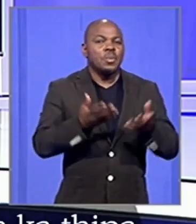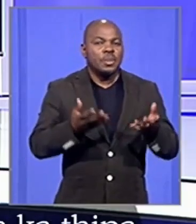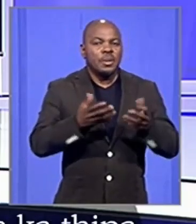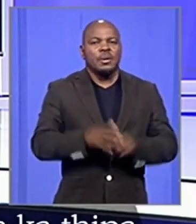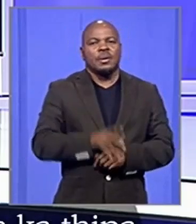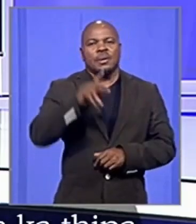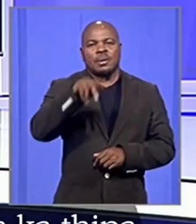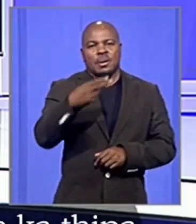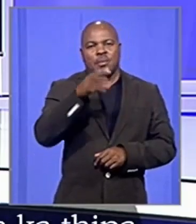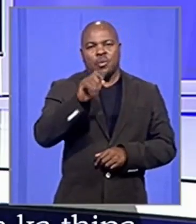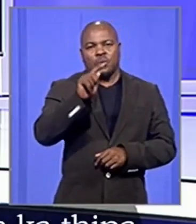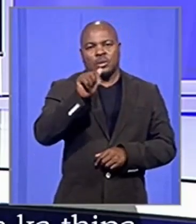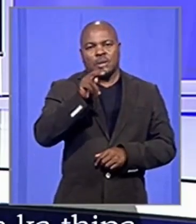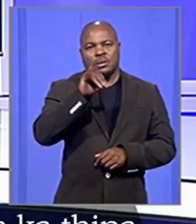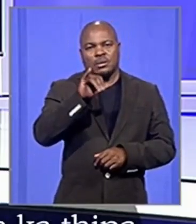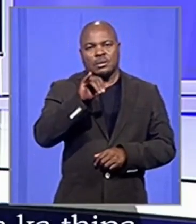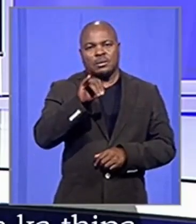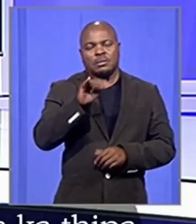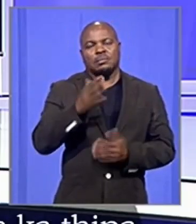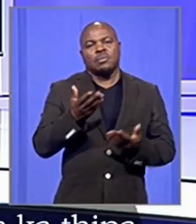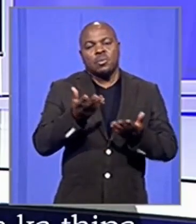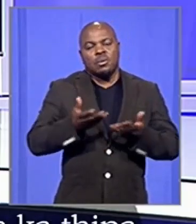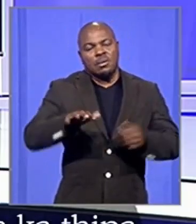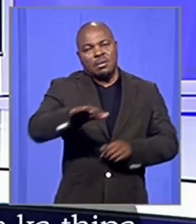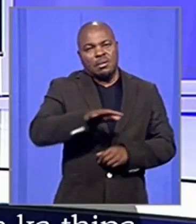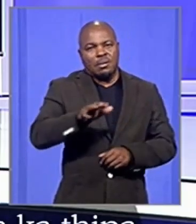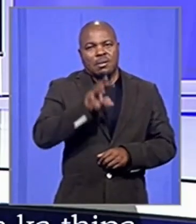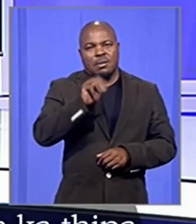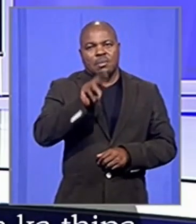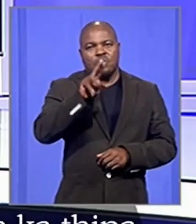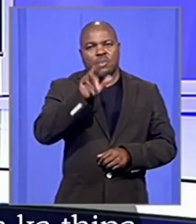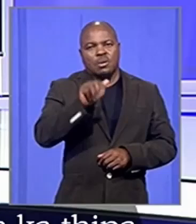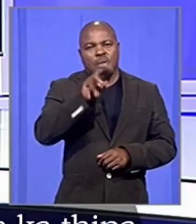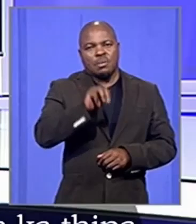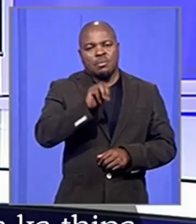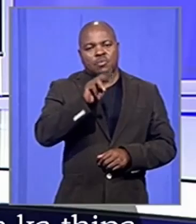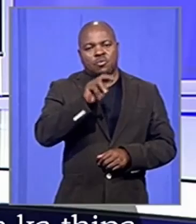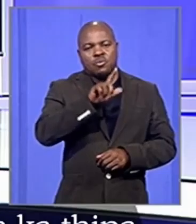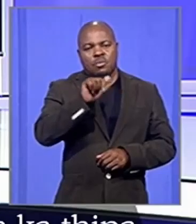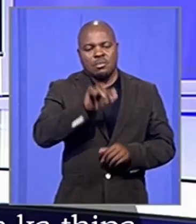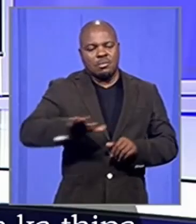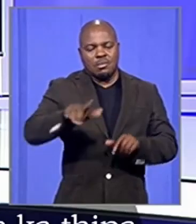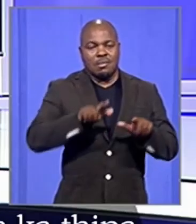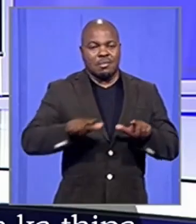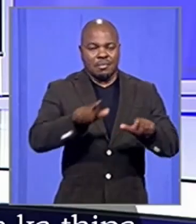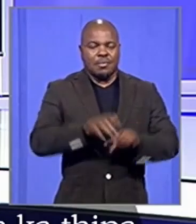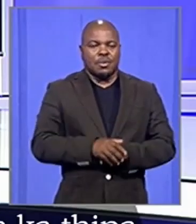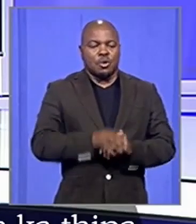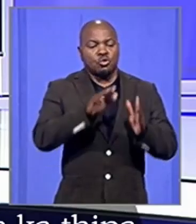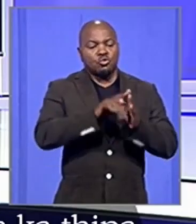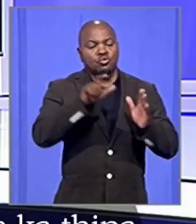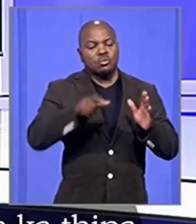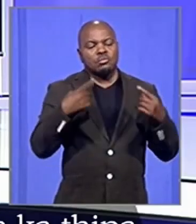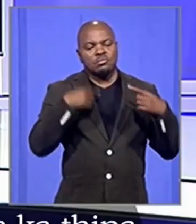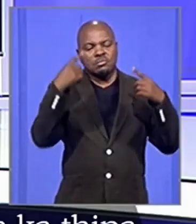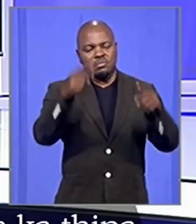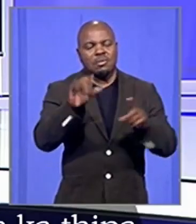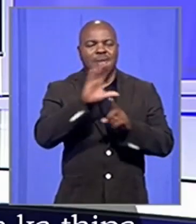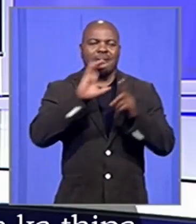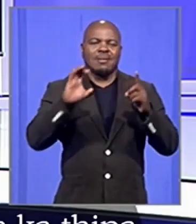se phagamego sa Photane ka Mulamula ka ntlenyana ga Malamulele. Barutwana ba be ba tsenetse moletlo